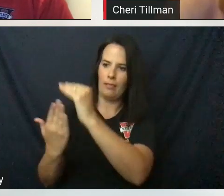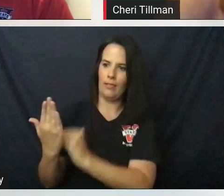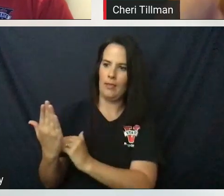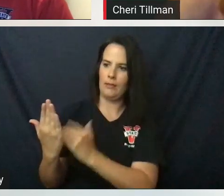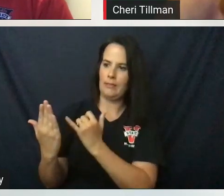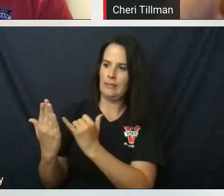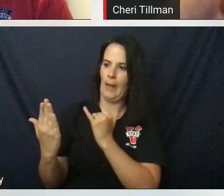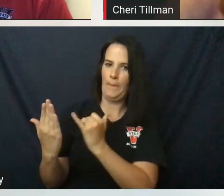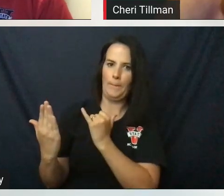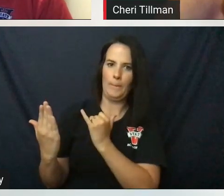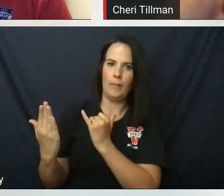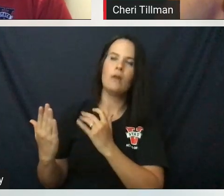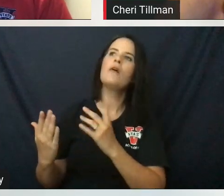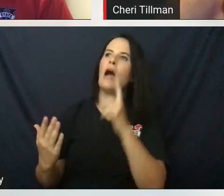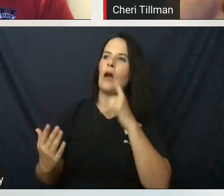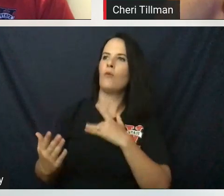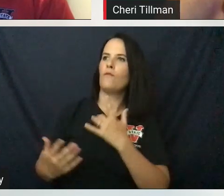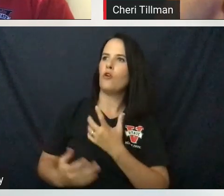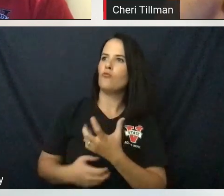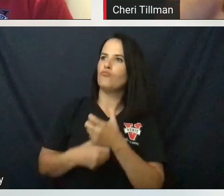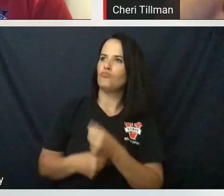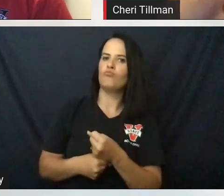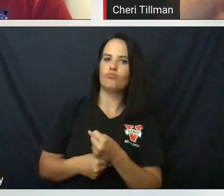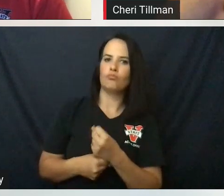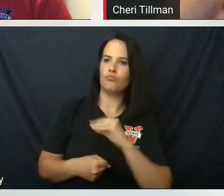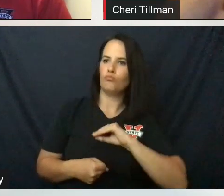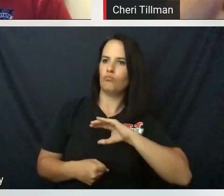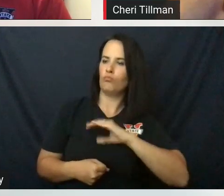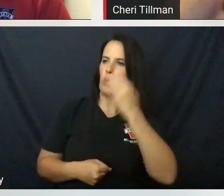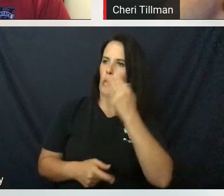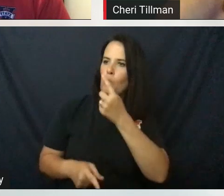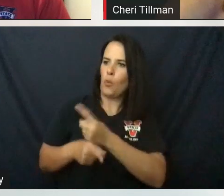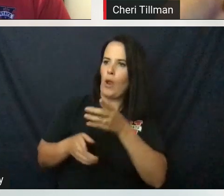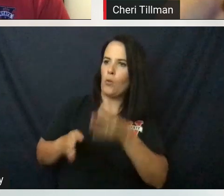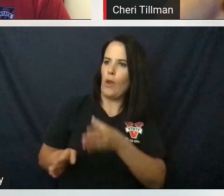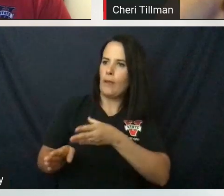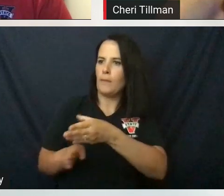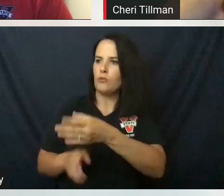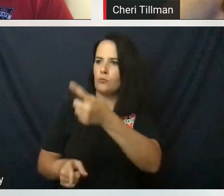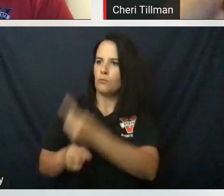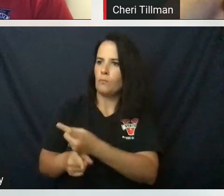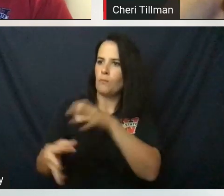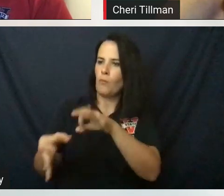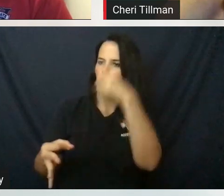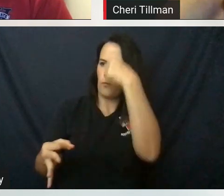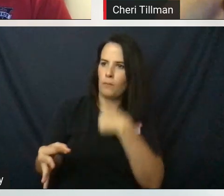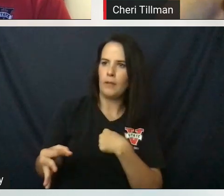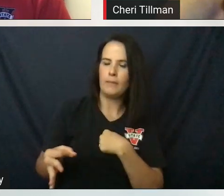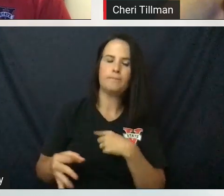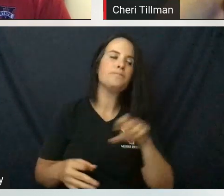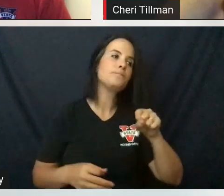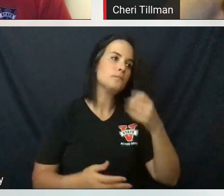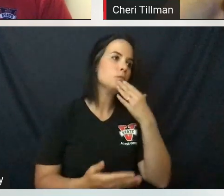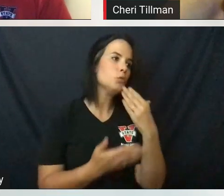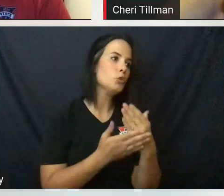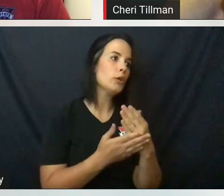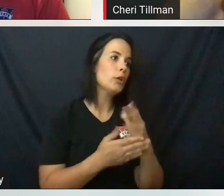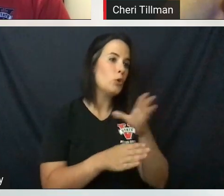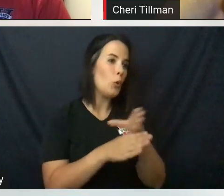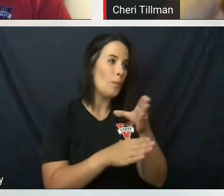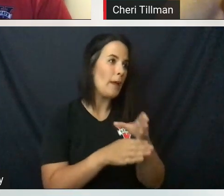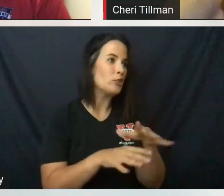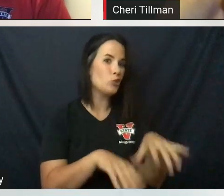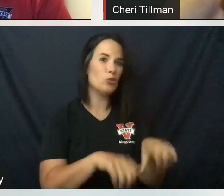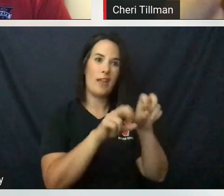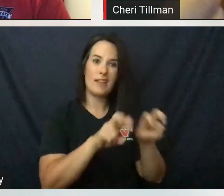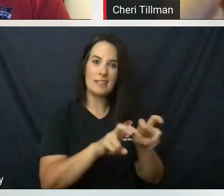right direction. Yeah, that's a huge piece. I think that confidence piece. And I think for those students that when you take this MyMajor and your major does show up in your